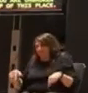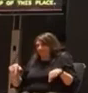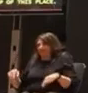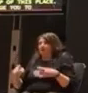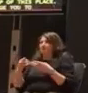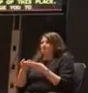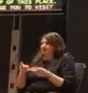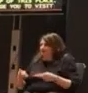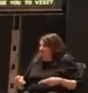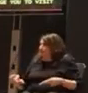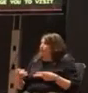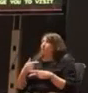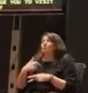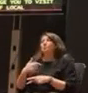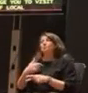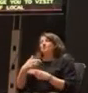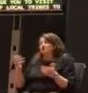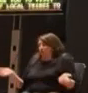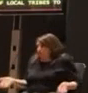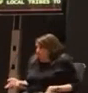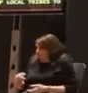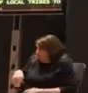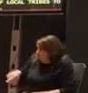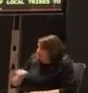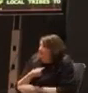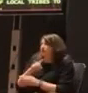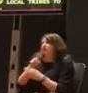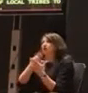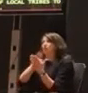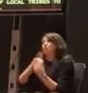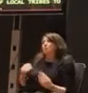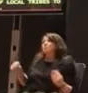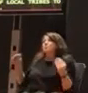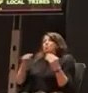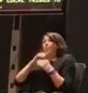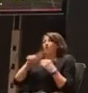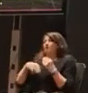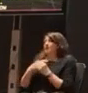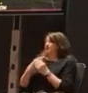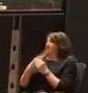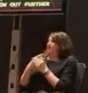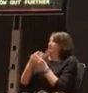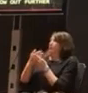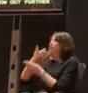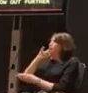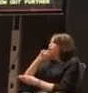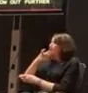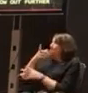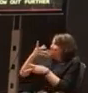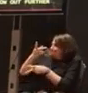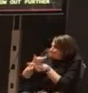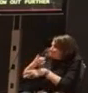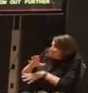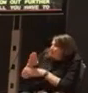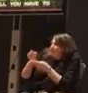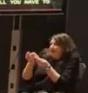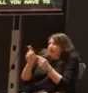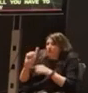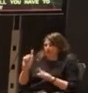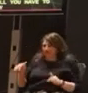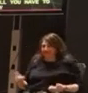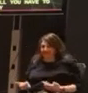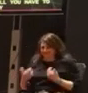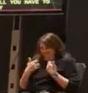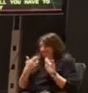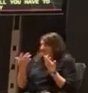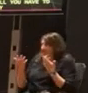on. And without further ado, I'd love to welcome Kiku Hughes, our partner at HistoryLink, to introduce our lovely speakers tonight. Thank